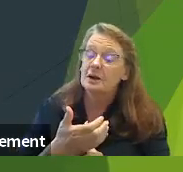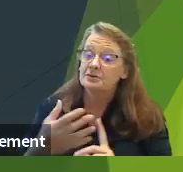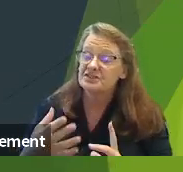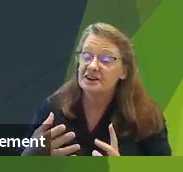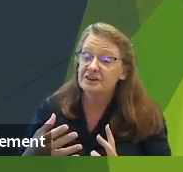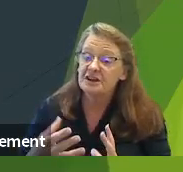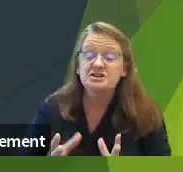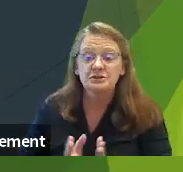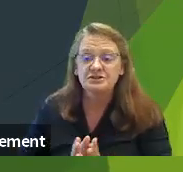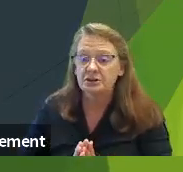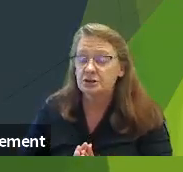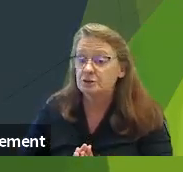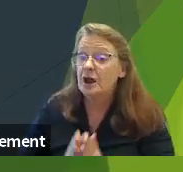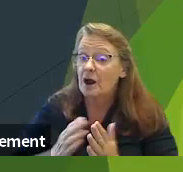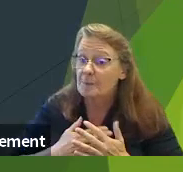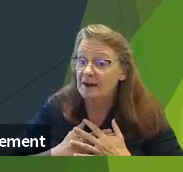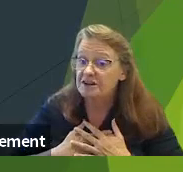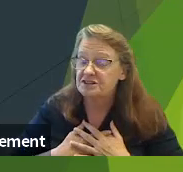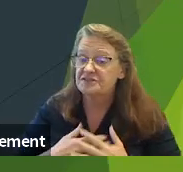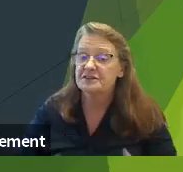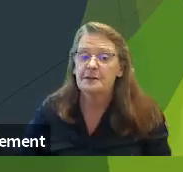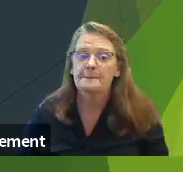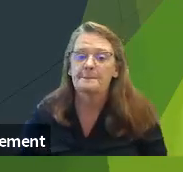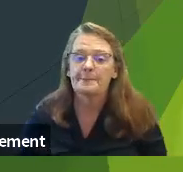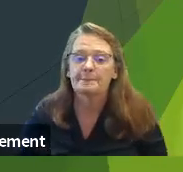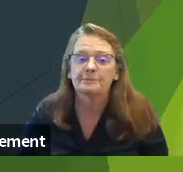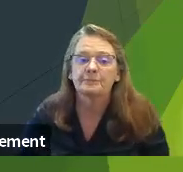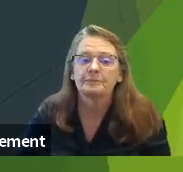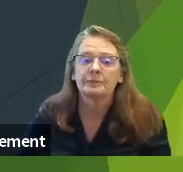characterization, personification, which is going to include our body shifts?